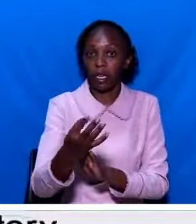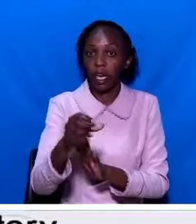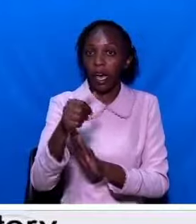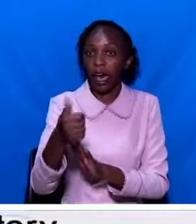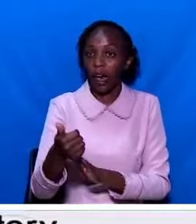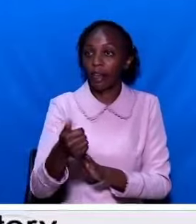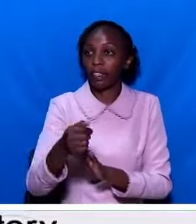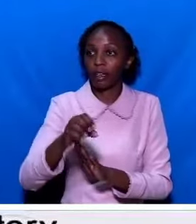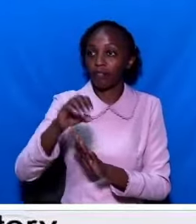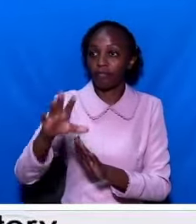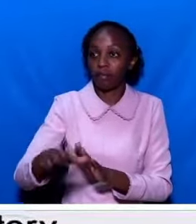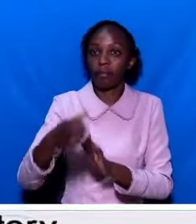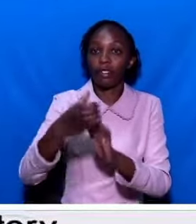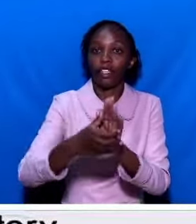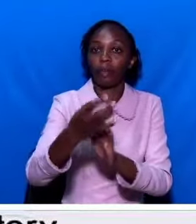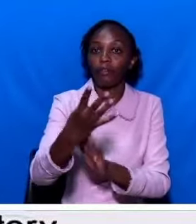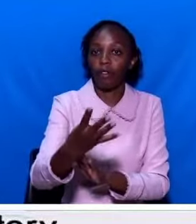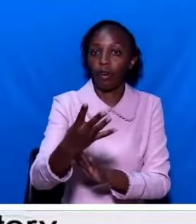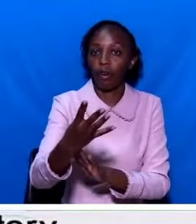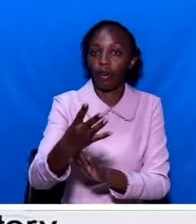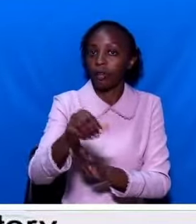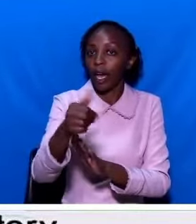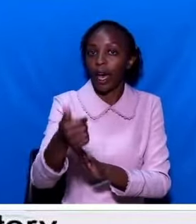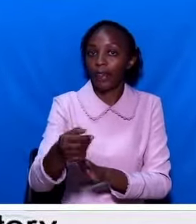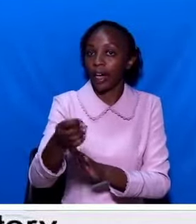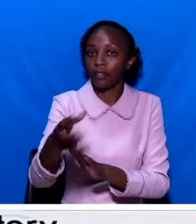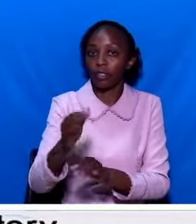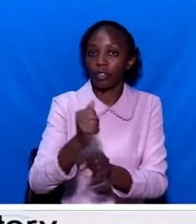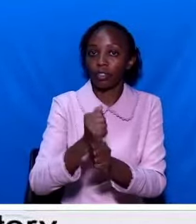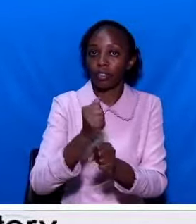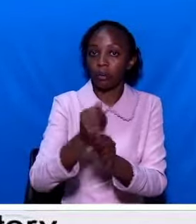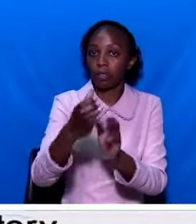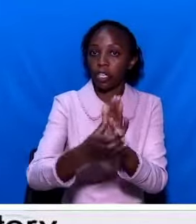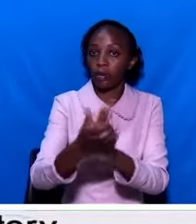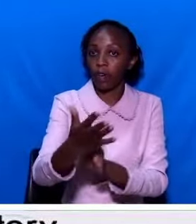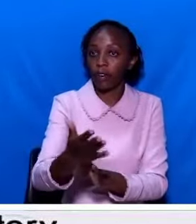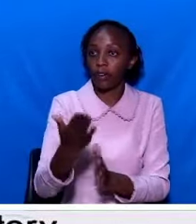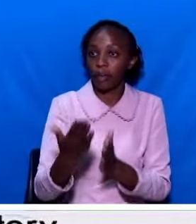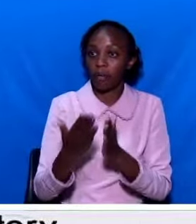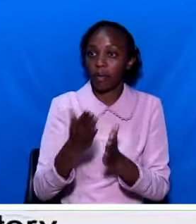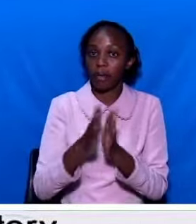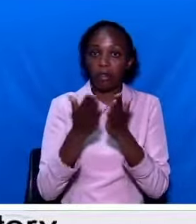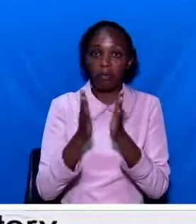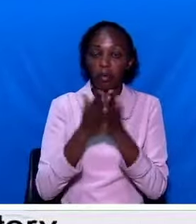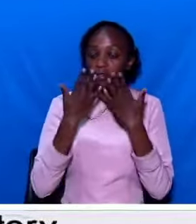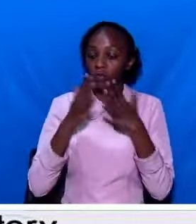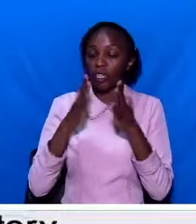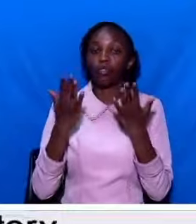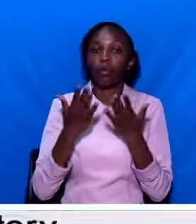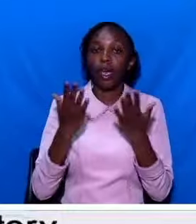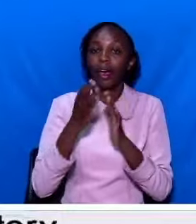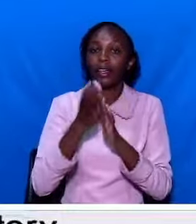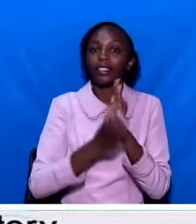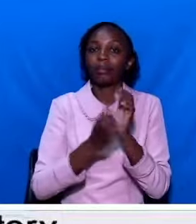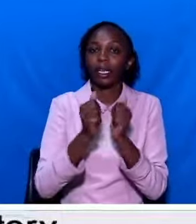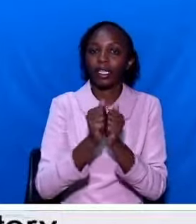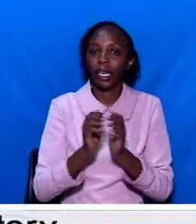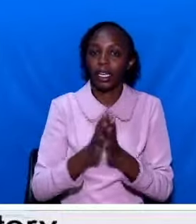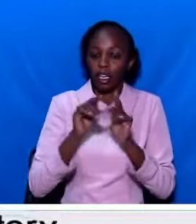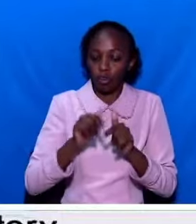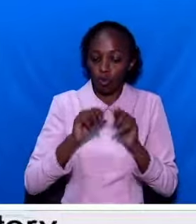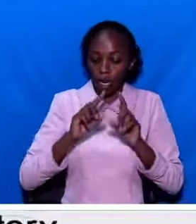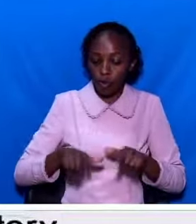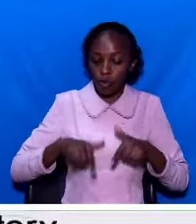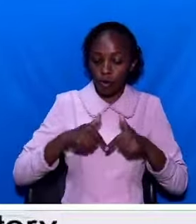been dumped, chapter 4. Others have lost their job, chapter 5. Maybe your book is ending in chapter 10. Today you're living